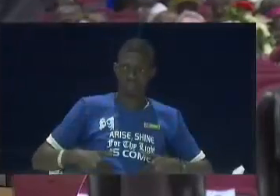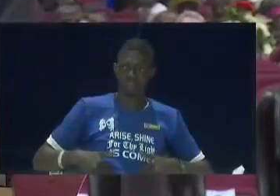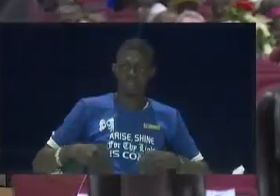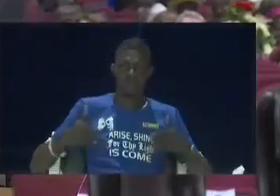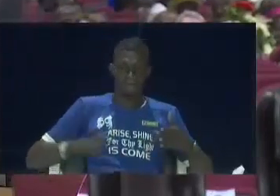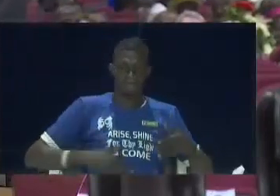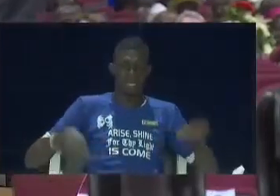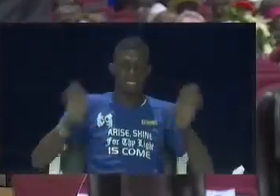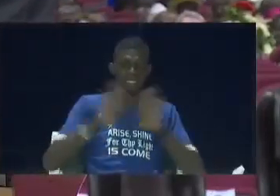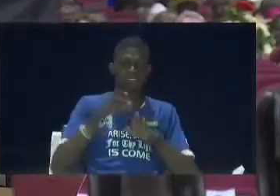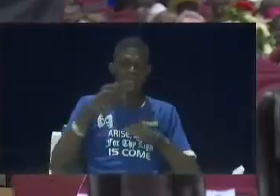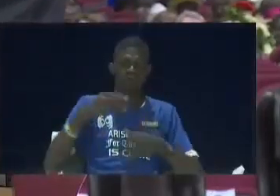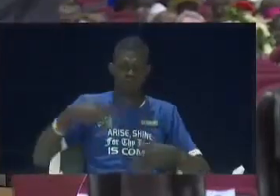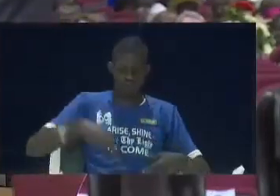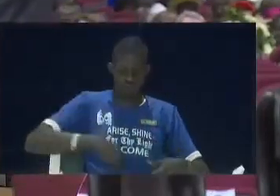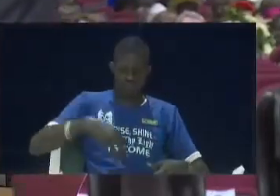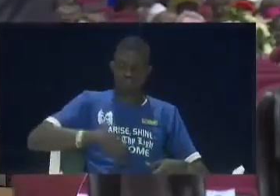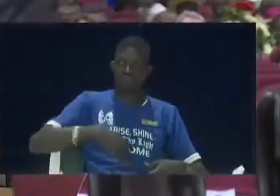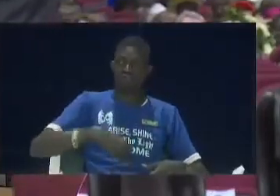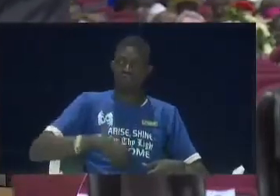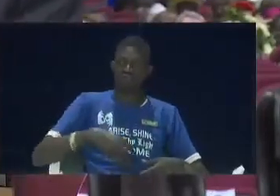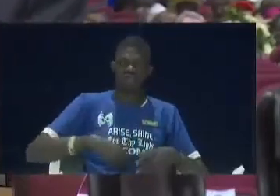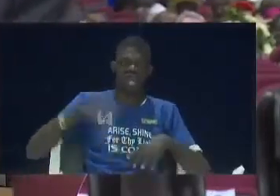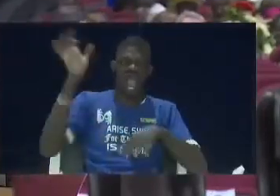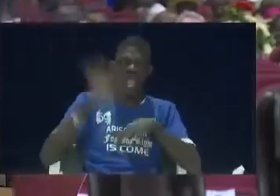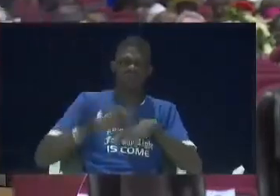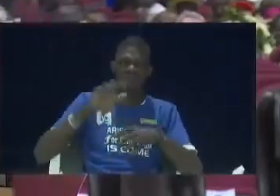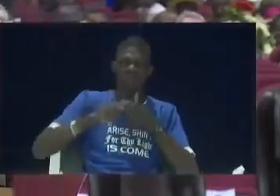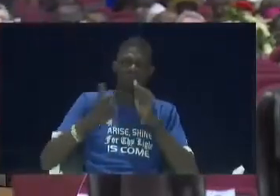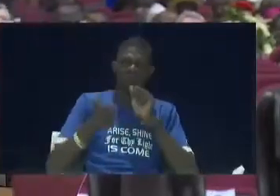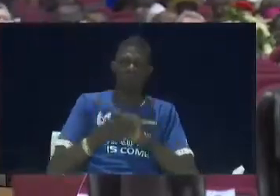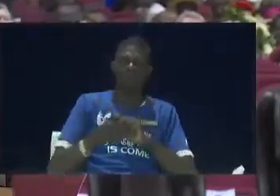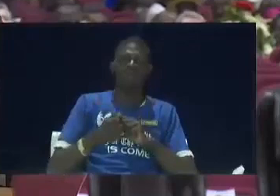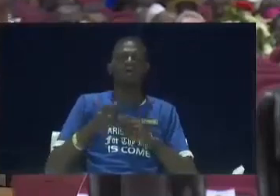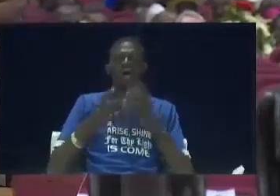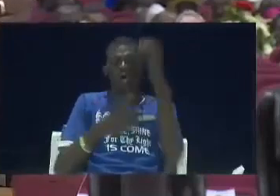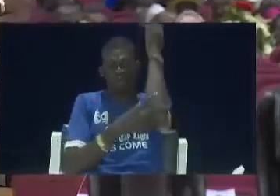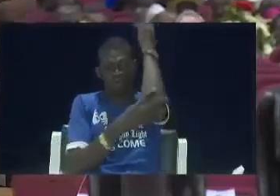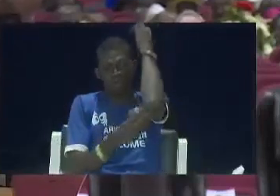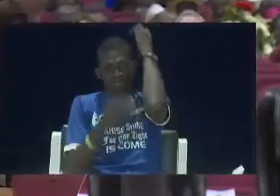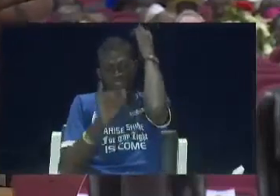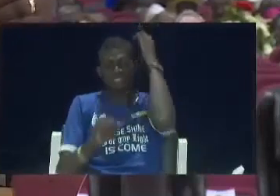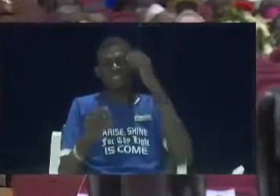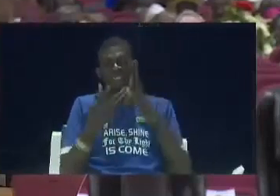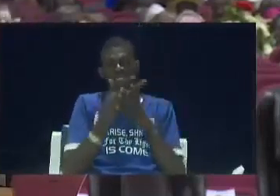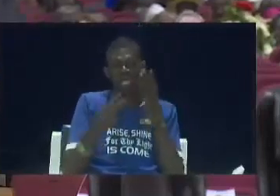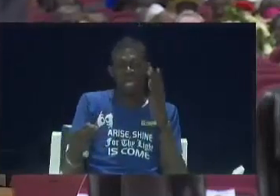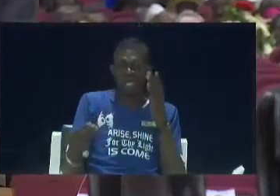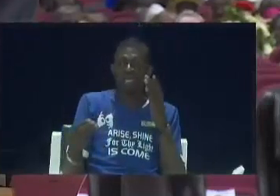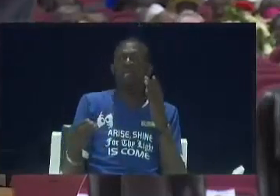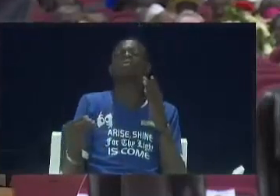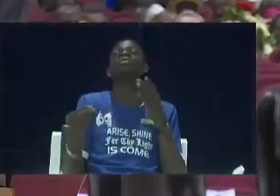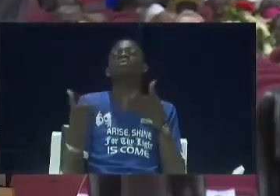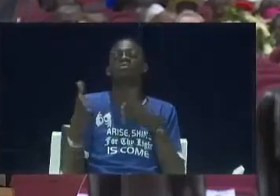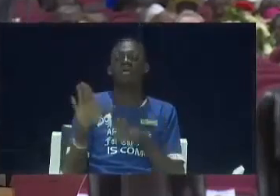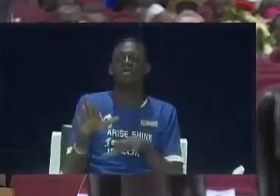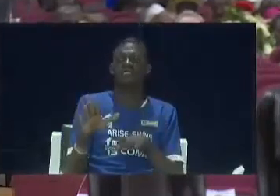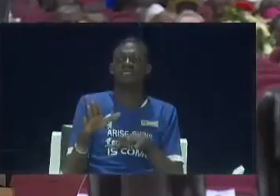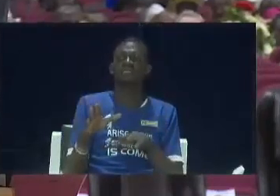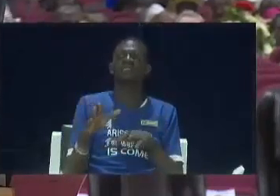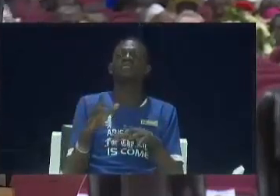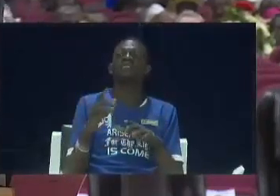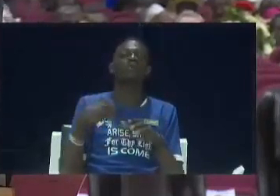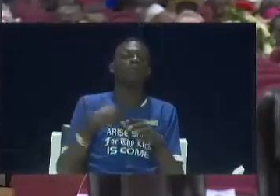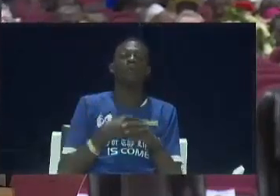barrenness of the womb, affliction, poverty, lack, debt. Now we want